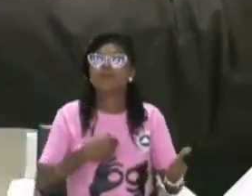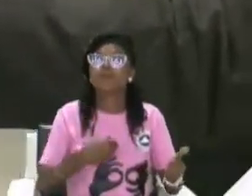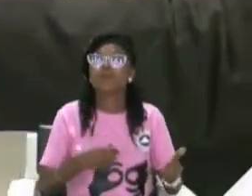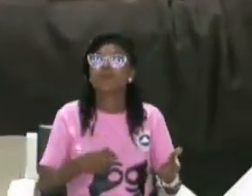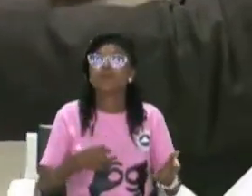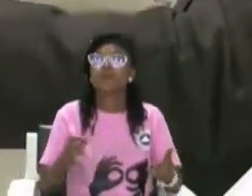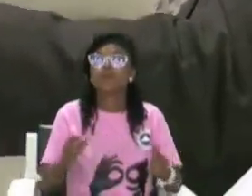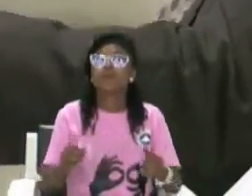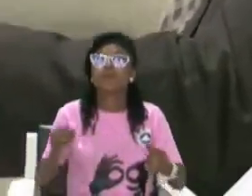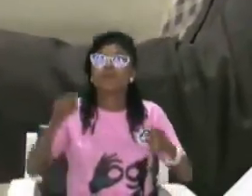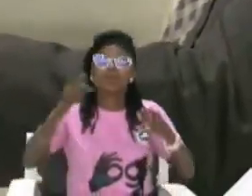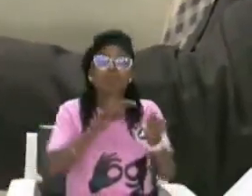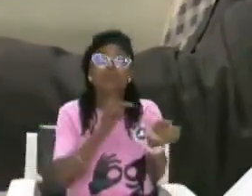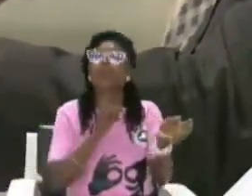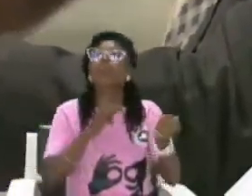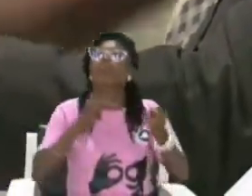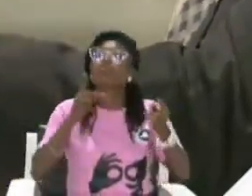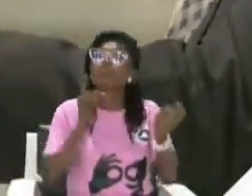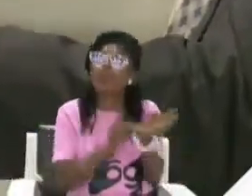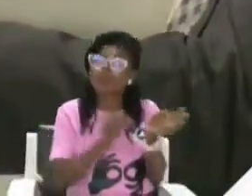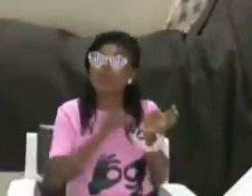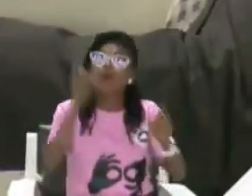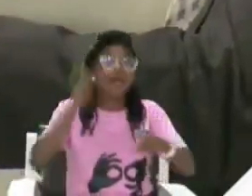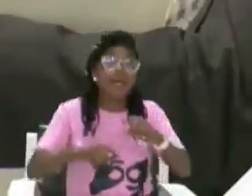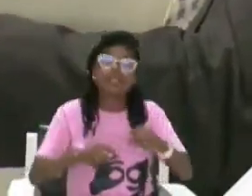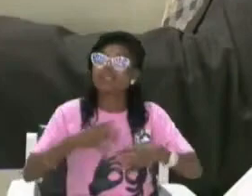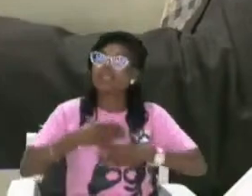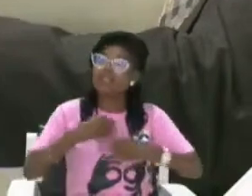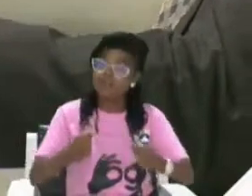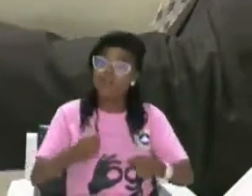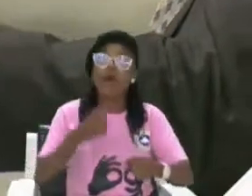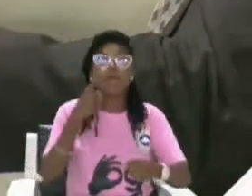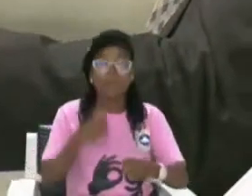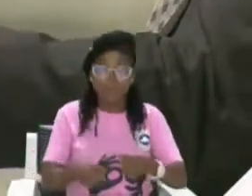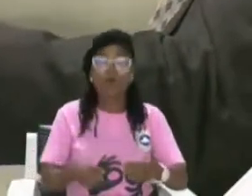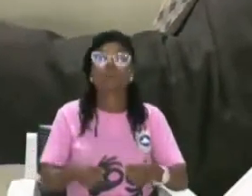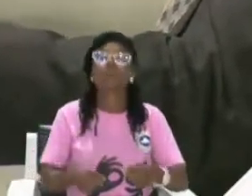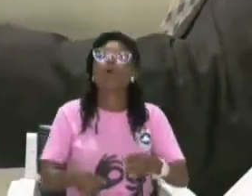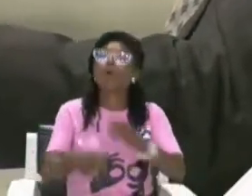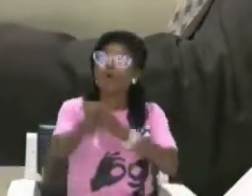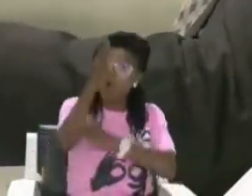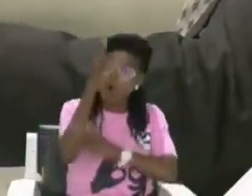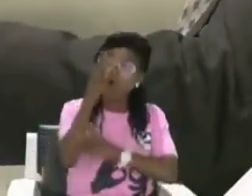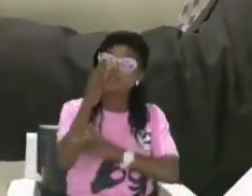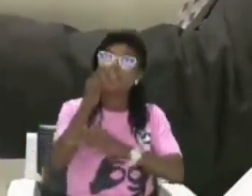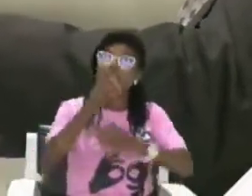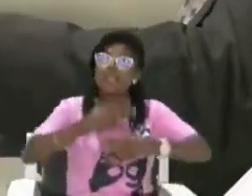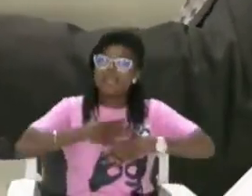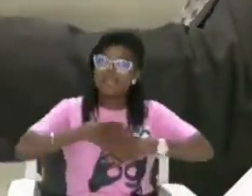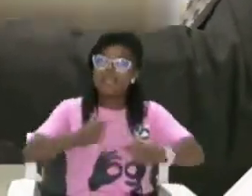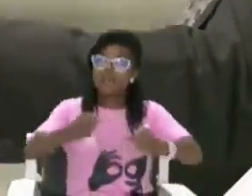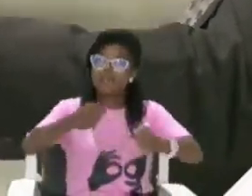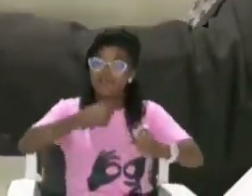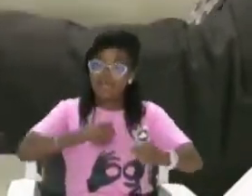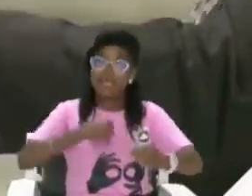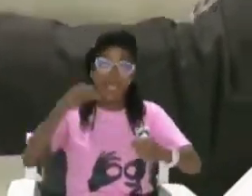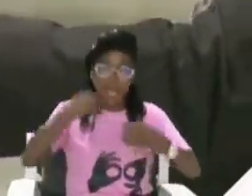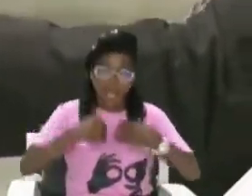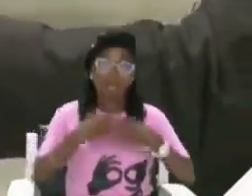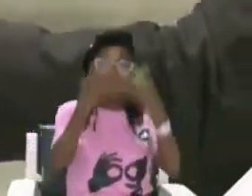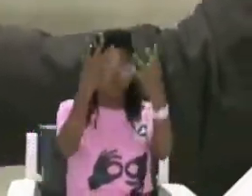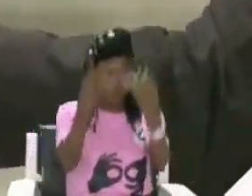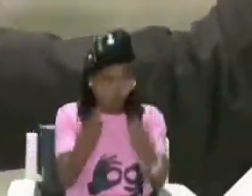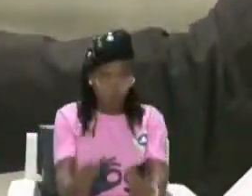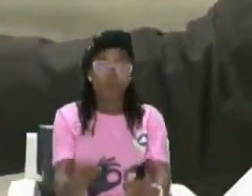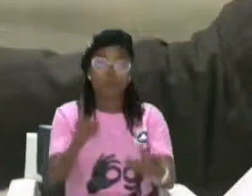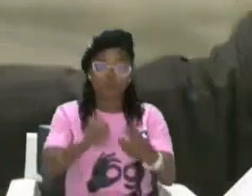could not hear me. Daddy Gio said again, your case, doctor cannot hear. But Jesus Christ has solution. Jesus Christ heal